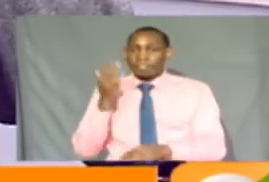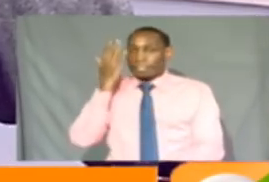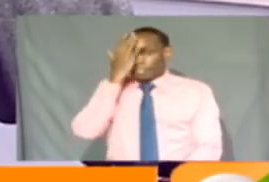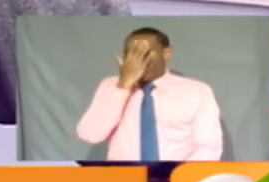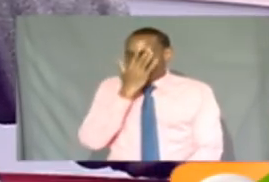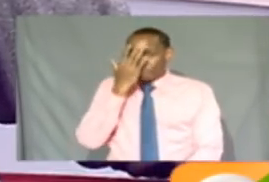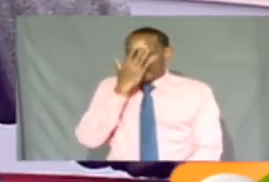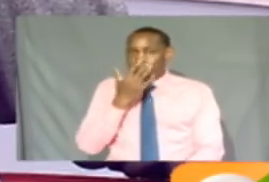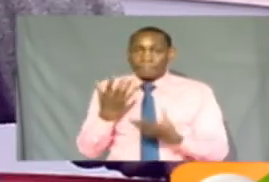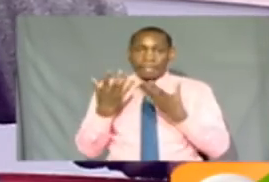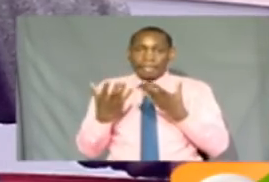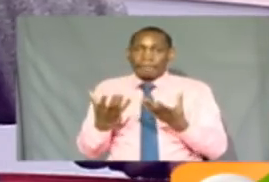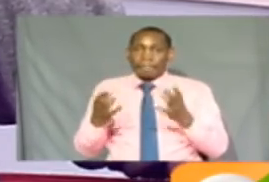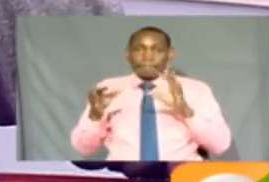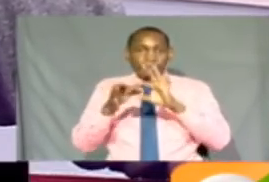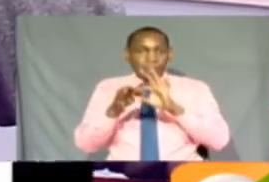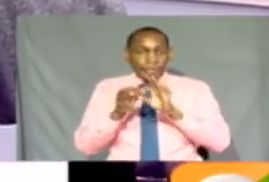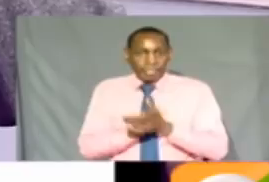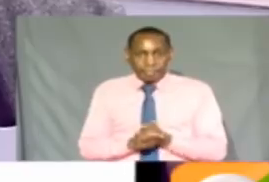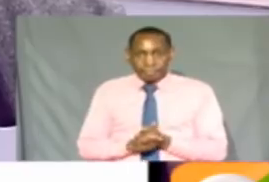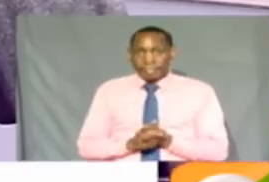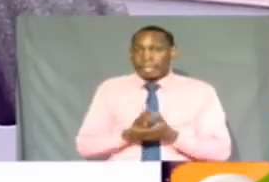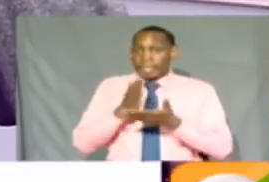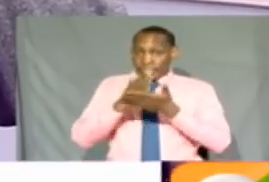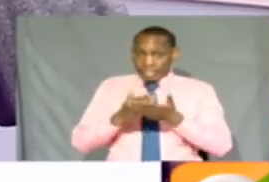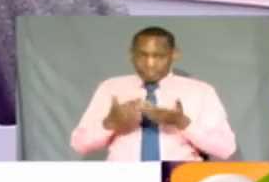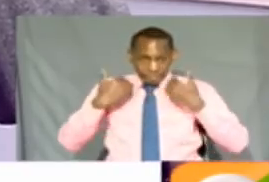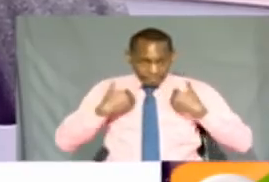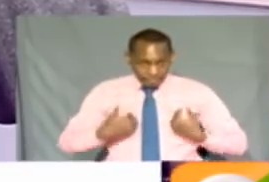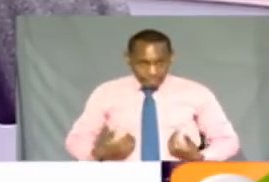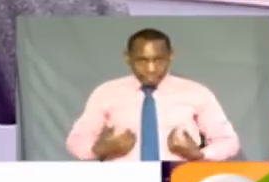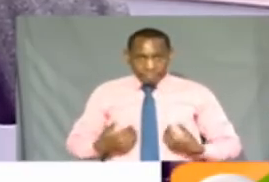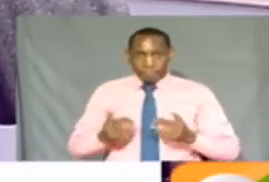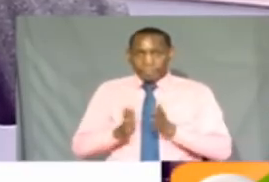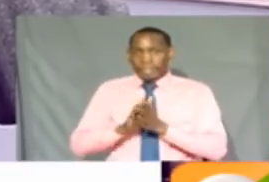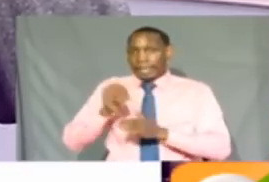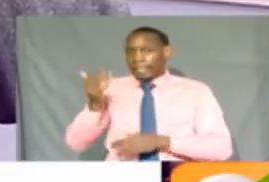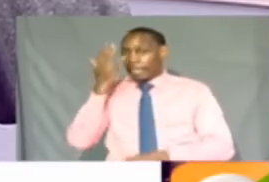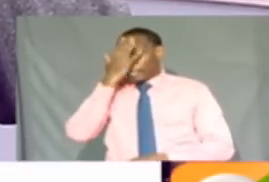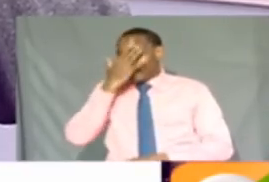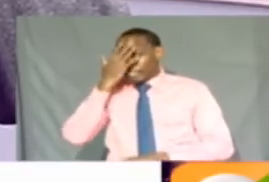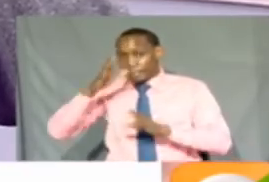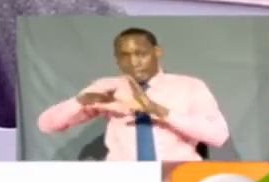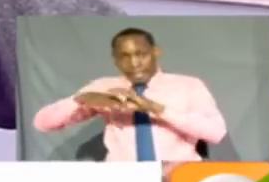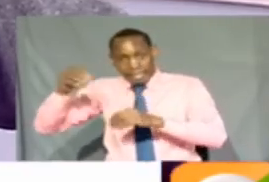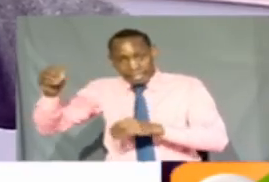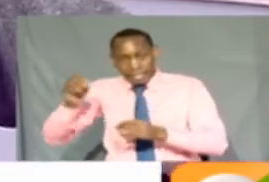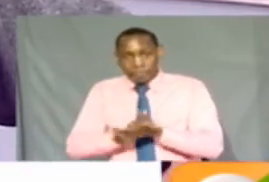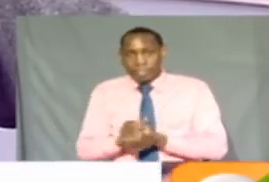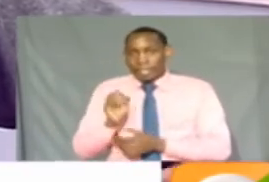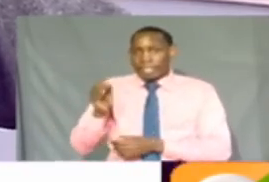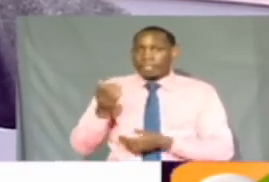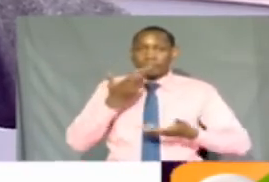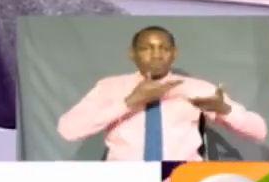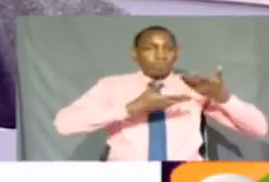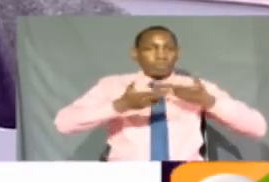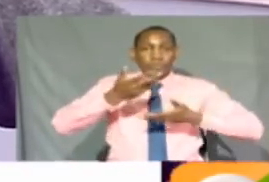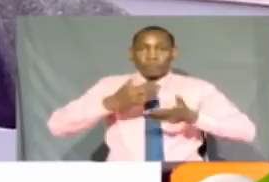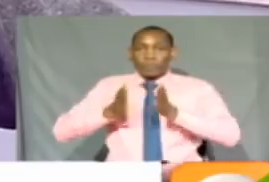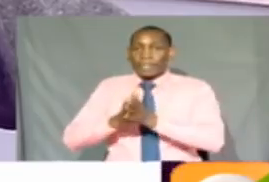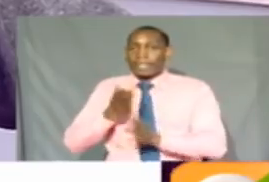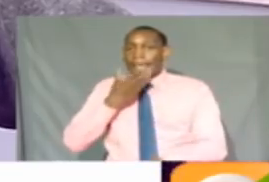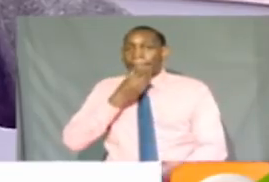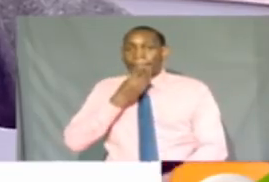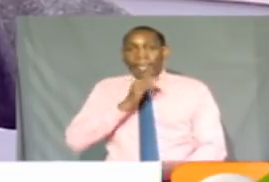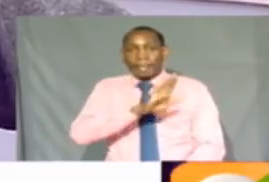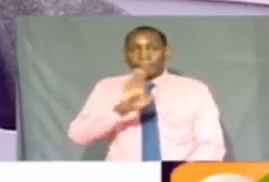that comes with it. A lot of, some of it internally, but a lot of it externally. If you talk to a lot of men that you know, a lot of